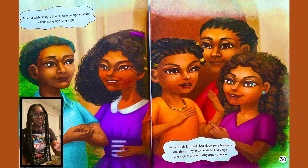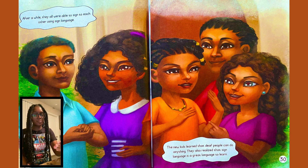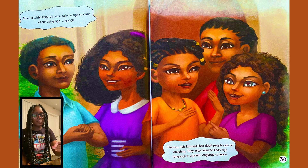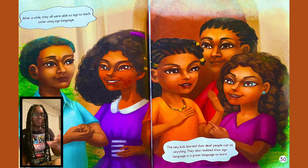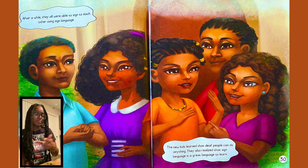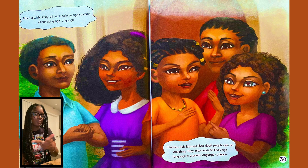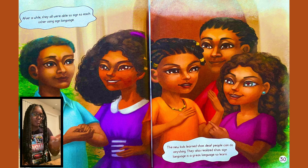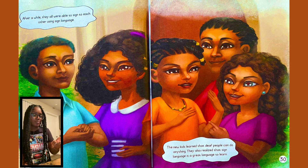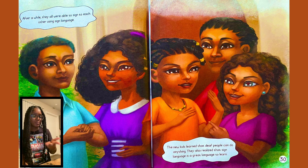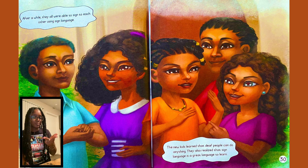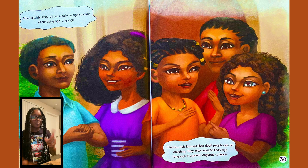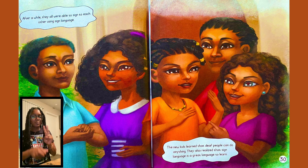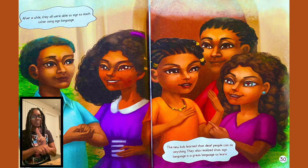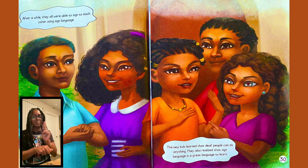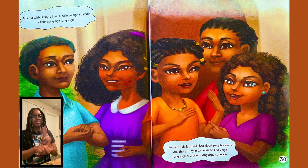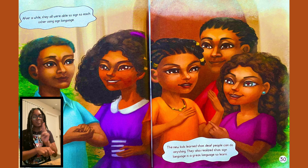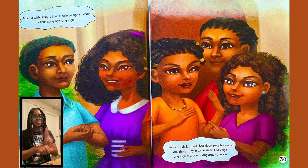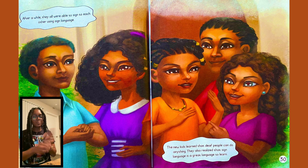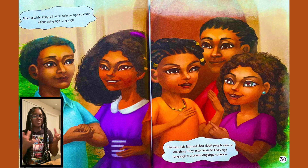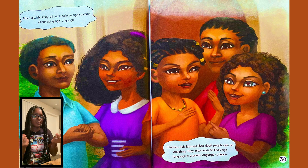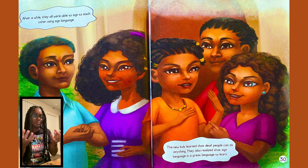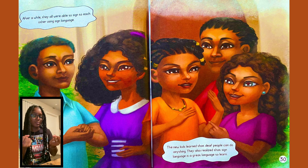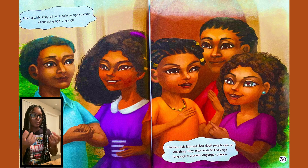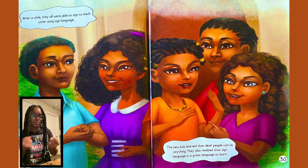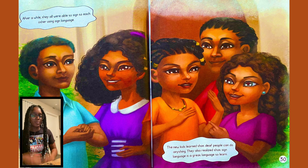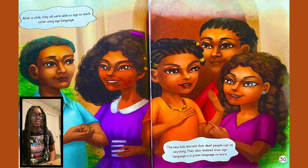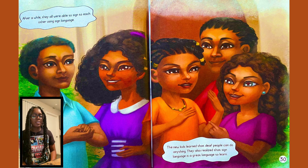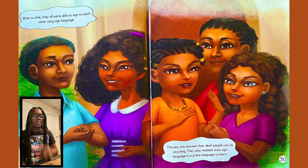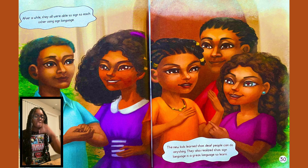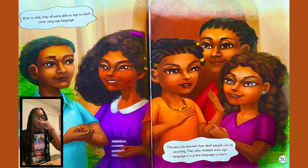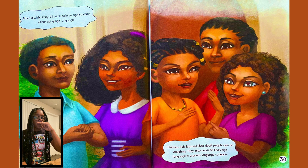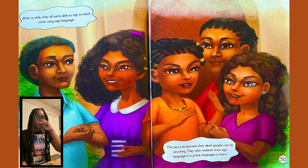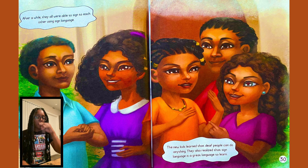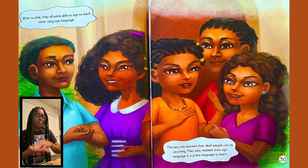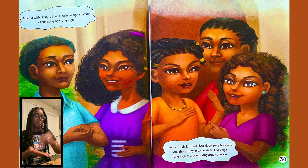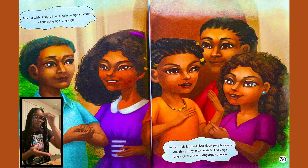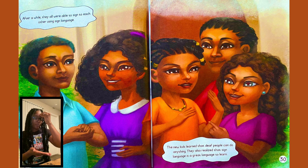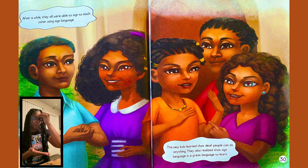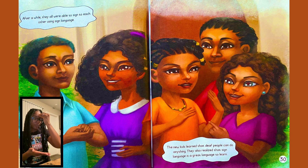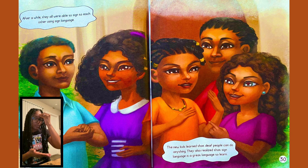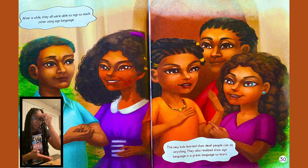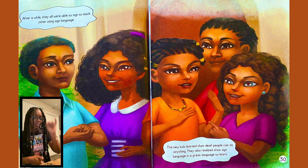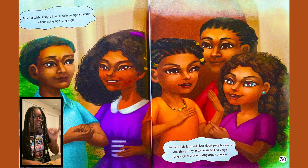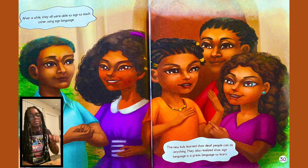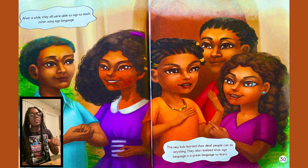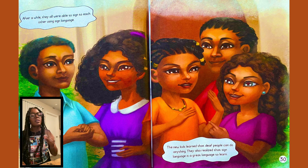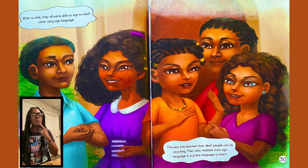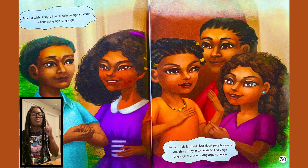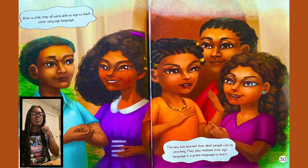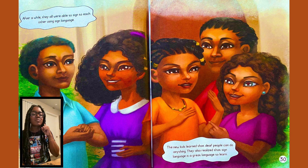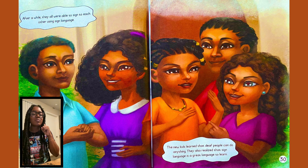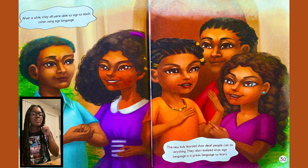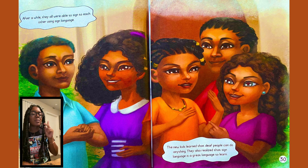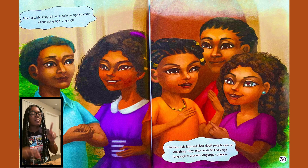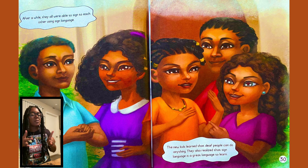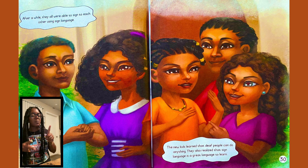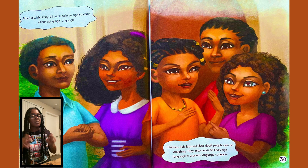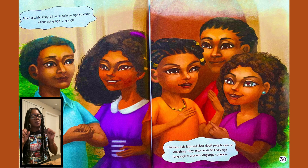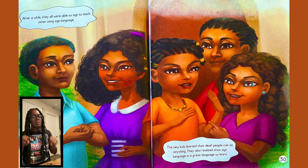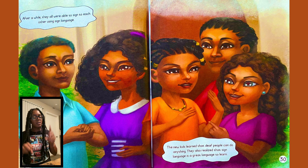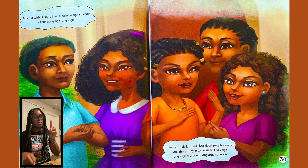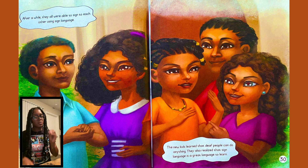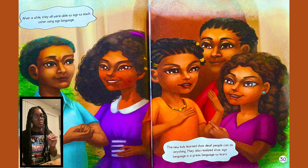After a while, they all were able to sign to each other using sign language. The new kids learned that deaf people can